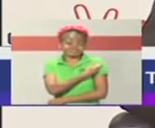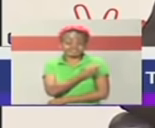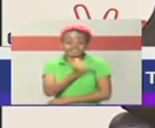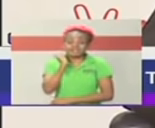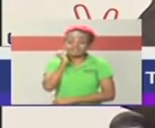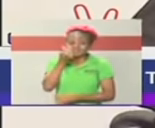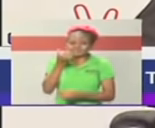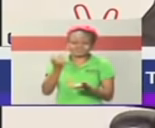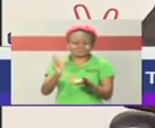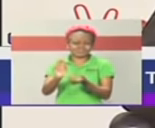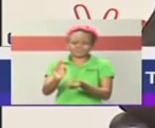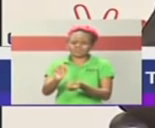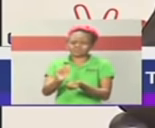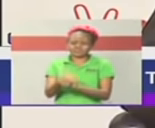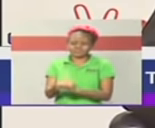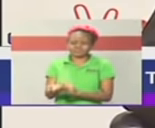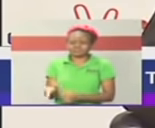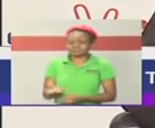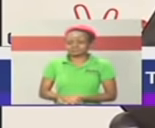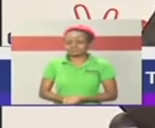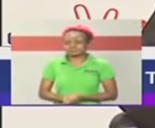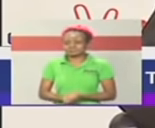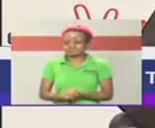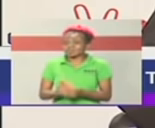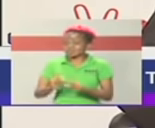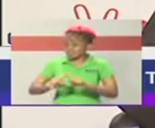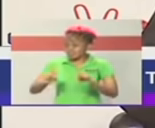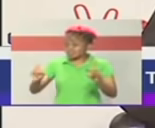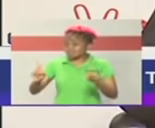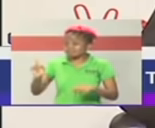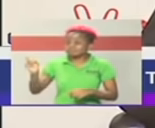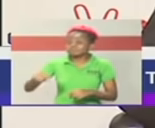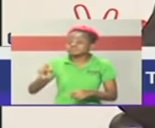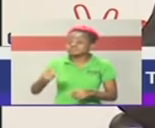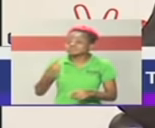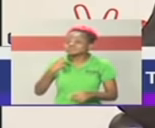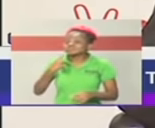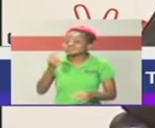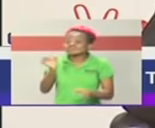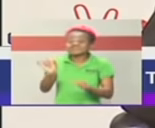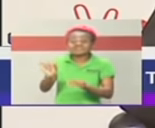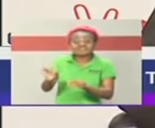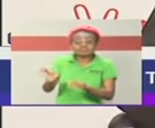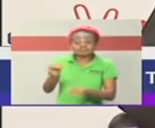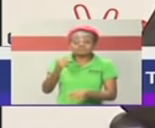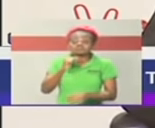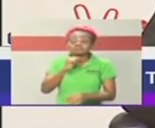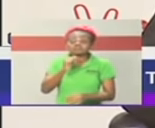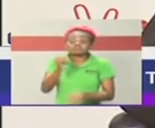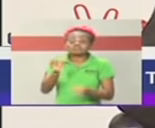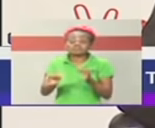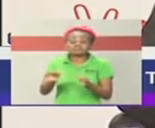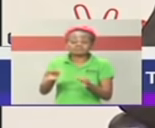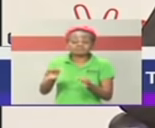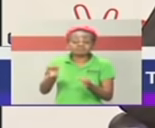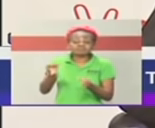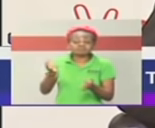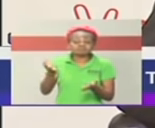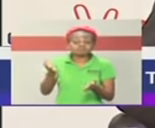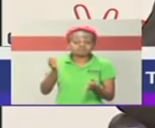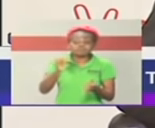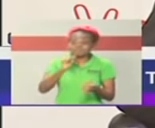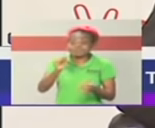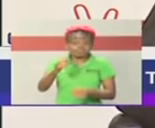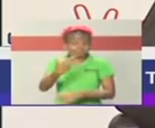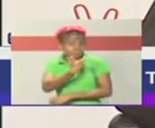disturbances. However, I need to say, of course, if you are a woman, and this holds for people who are vaccinated or not